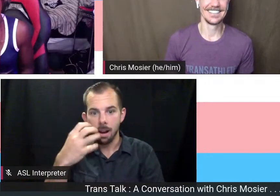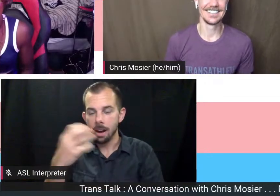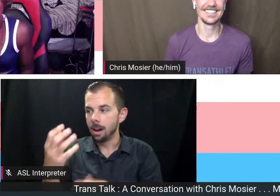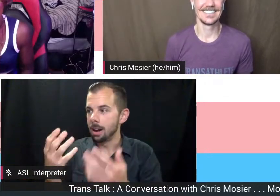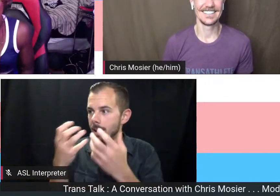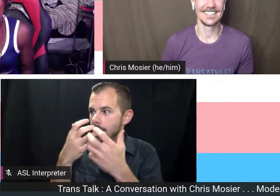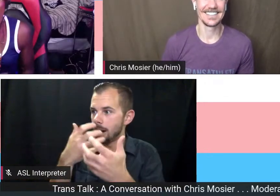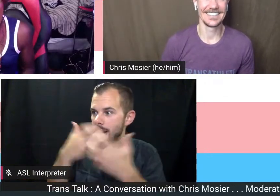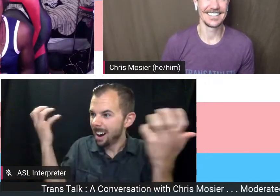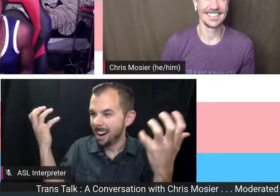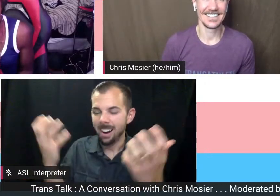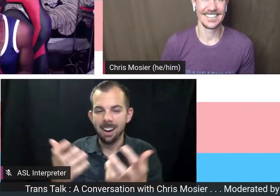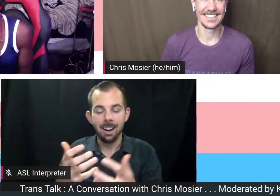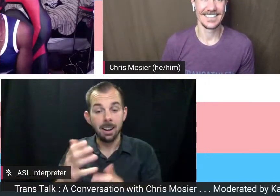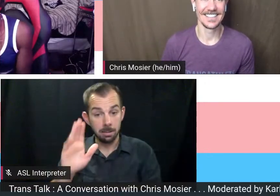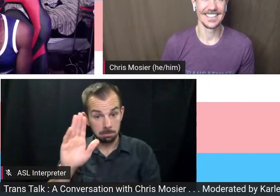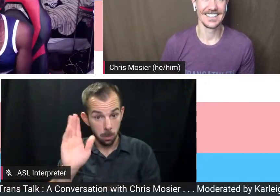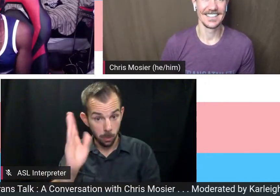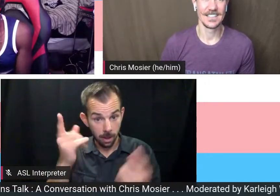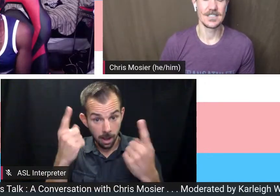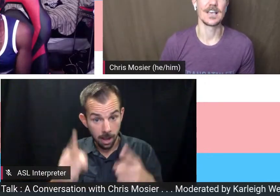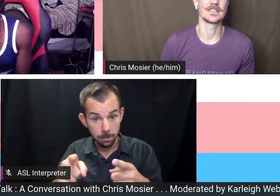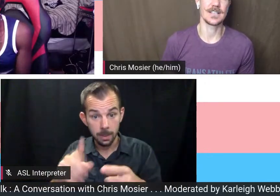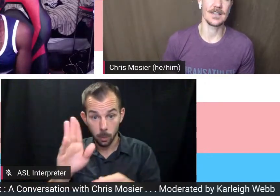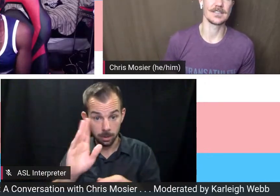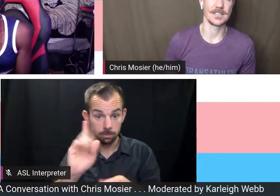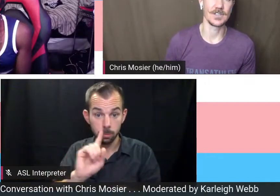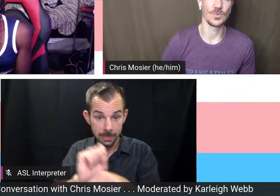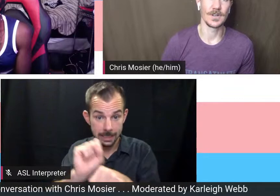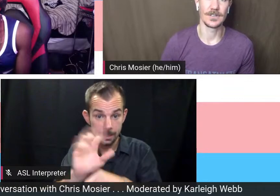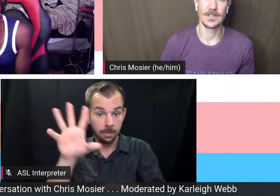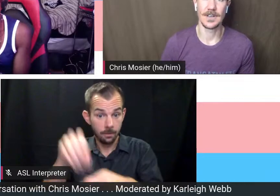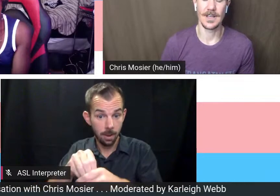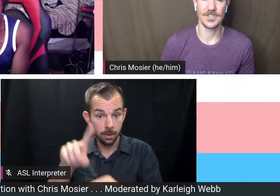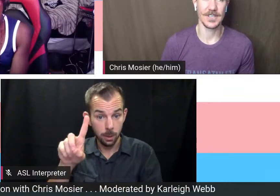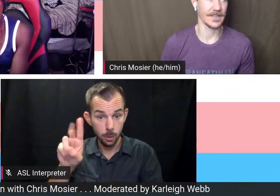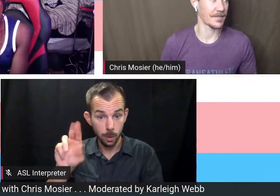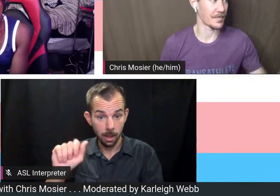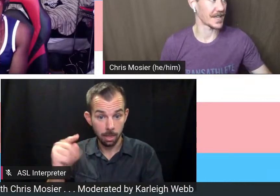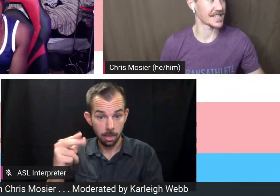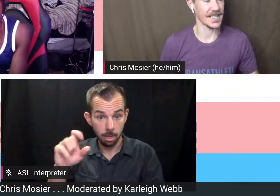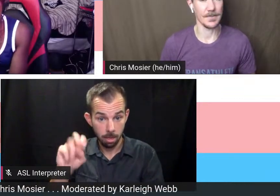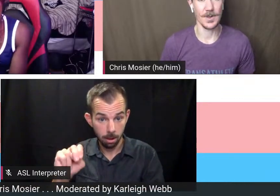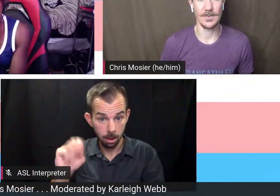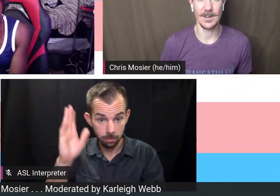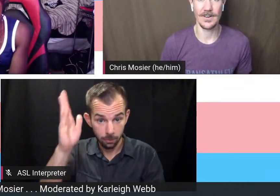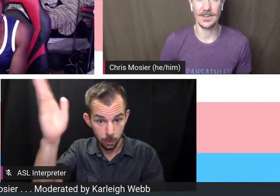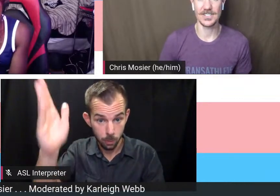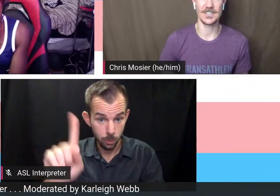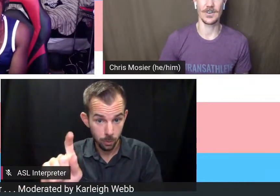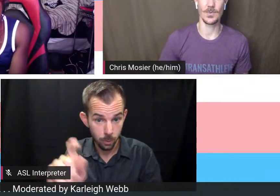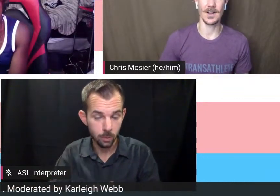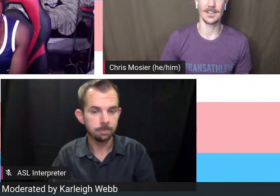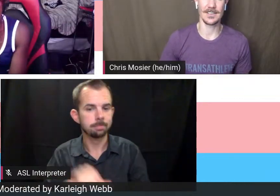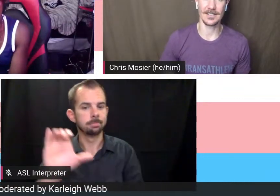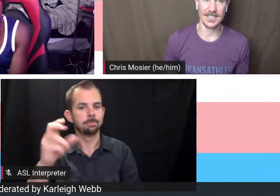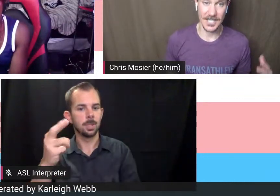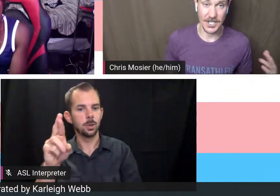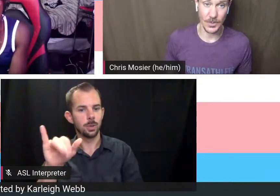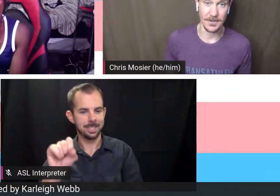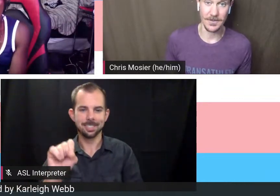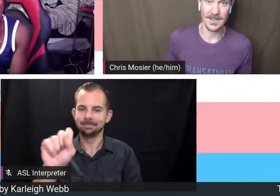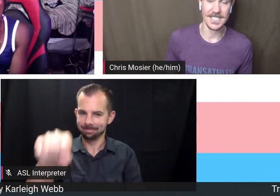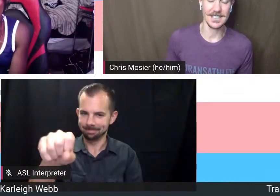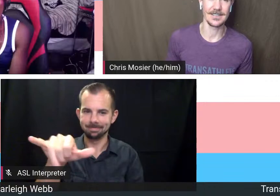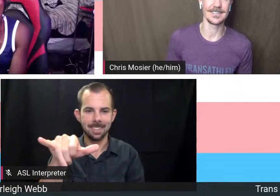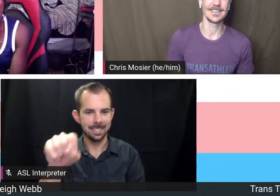see you in duathlon again? Yes, I think that you will. And actually, I've got my bike set up right over here. I just started riding again because